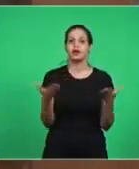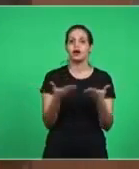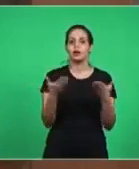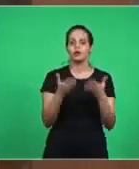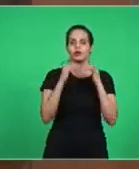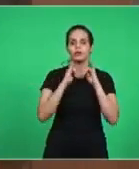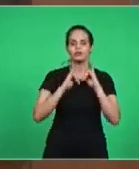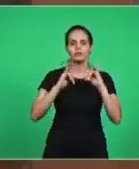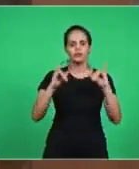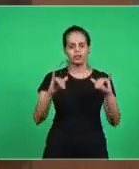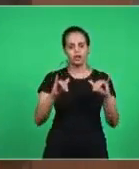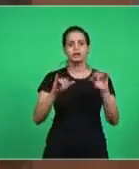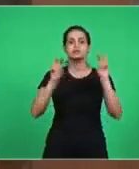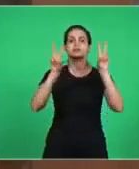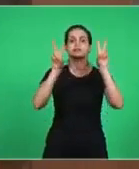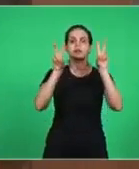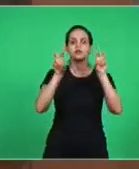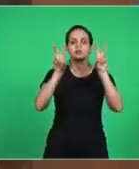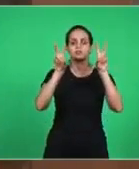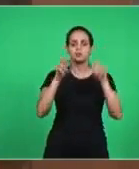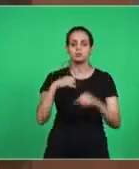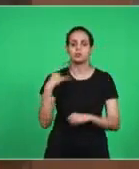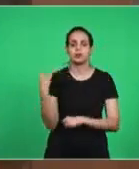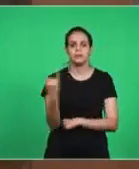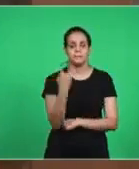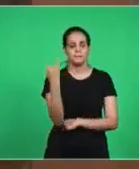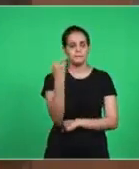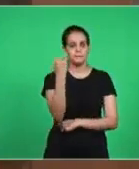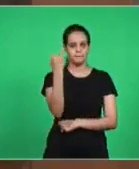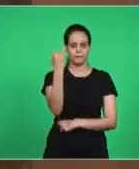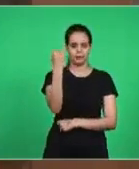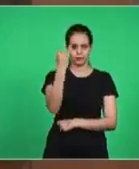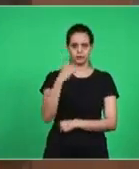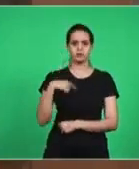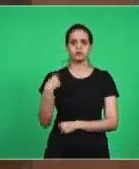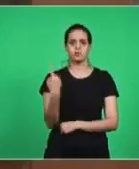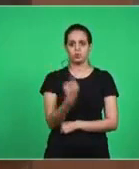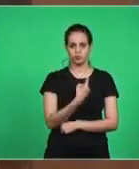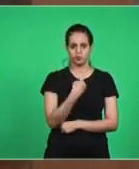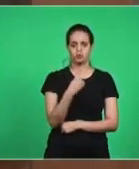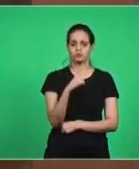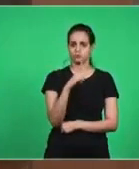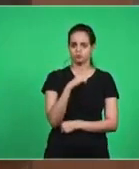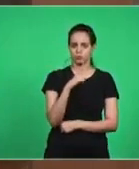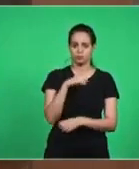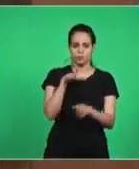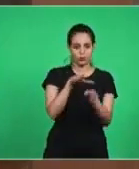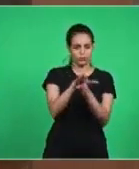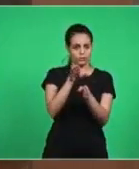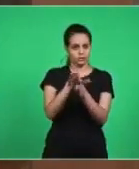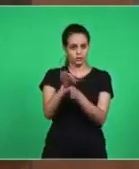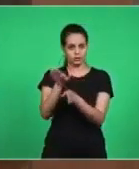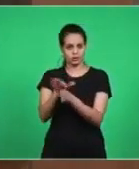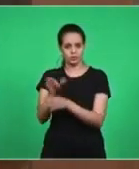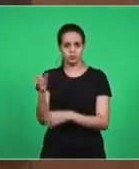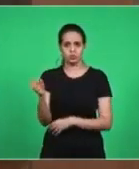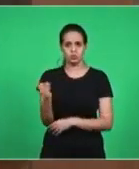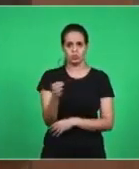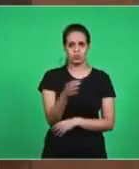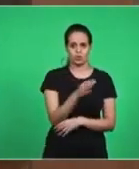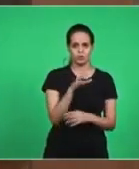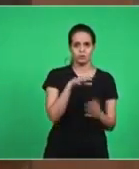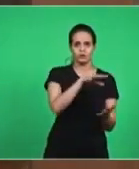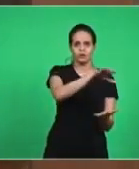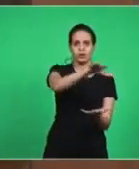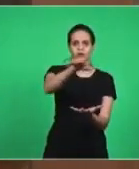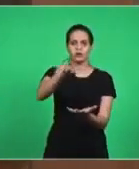that those topics, they are important, and we are having a new instruction regarding the